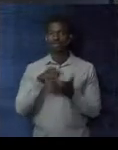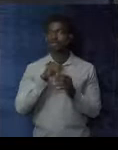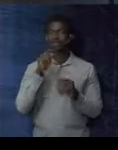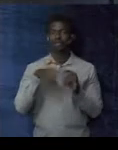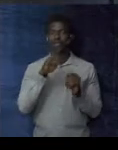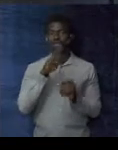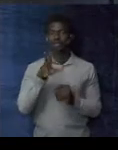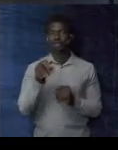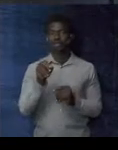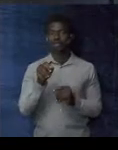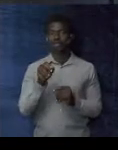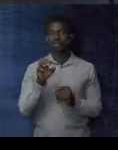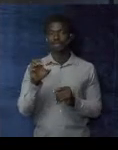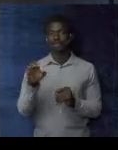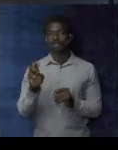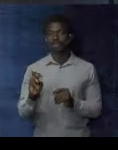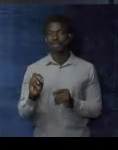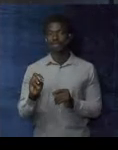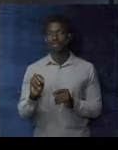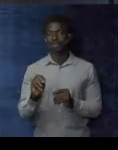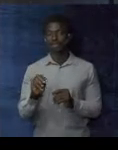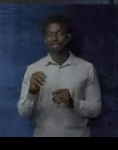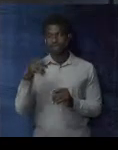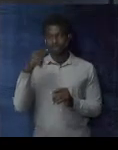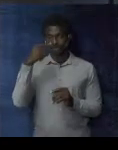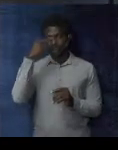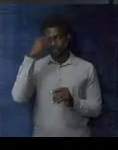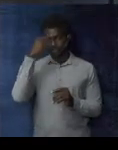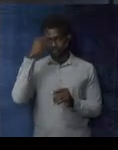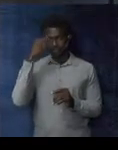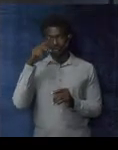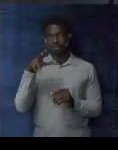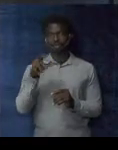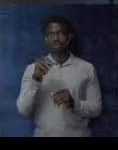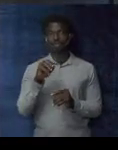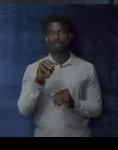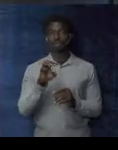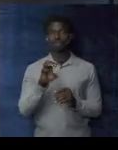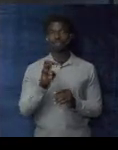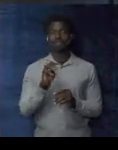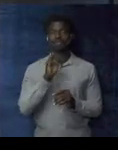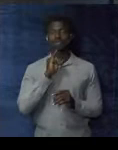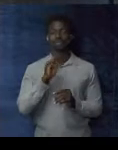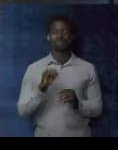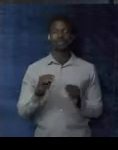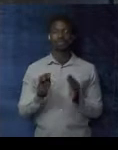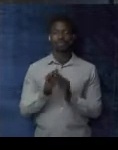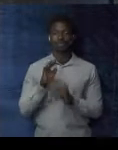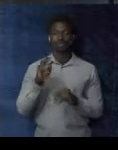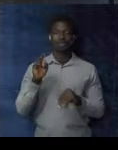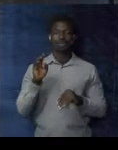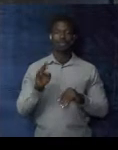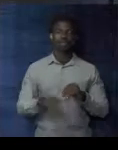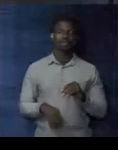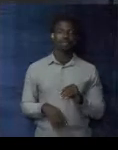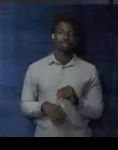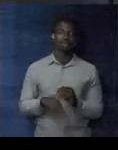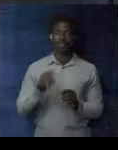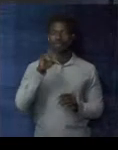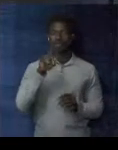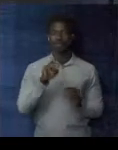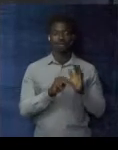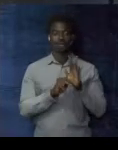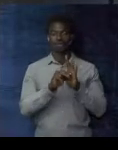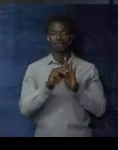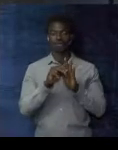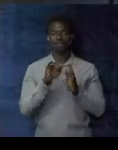it. It cannot be 30 centimeters in height because 30 centimeters is even smaller than, less than 1 meter.